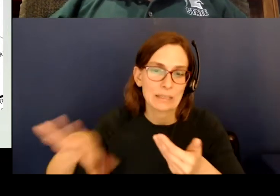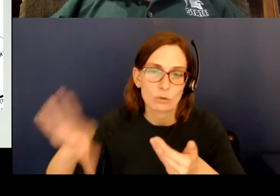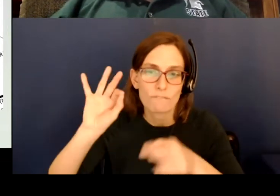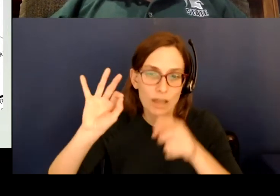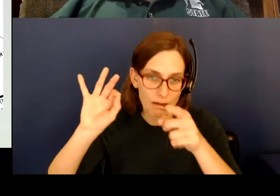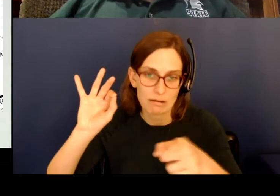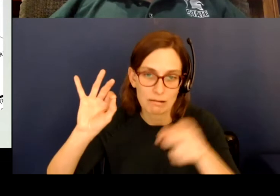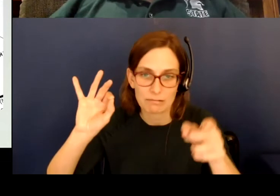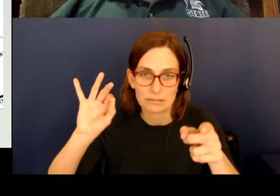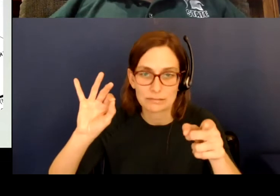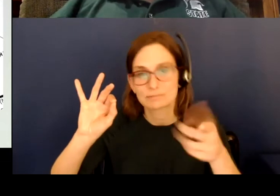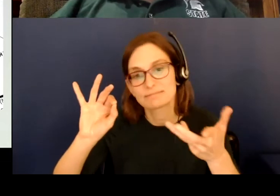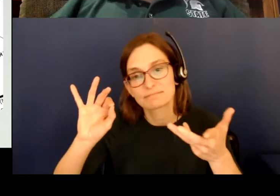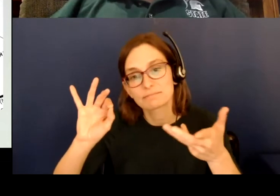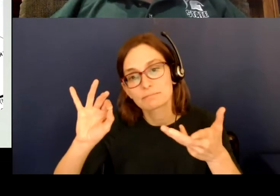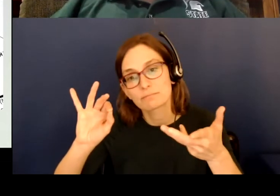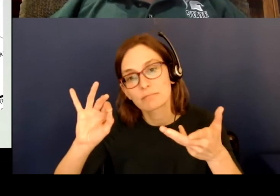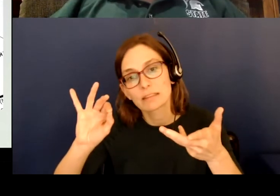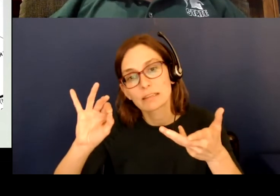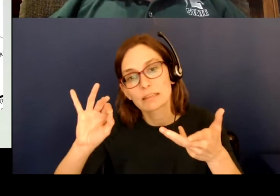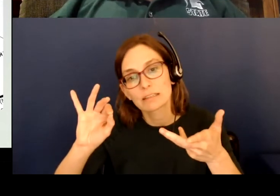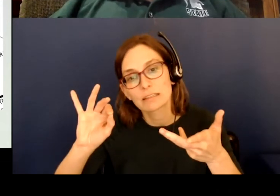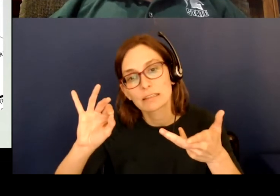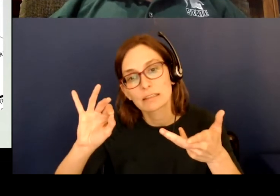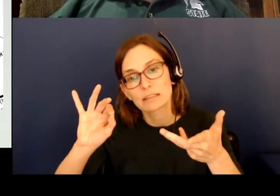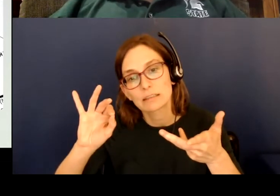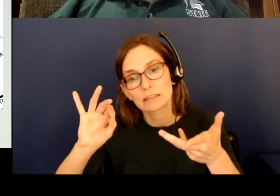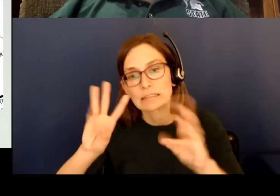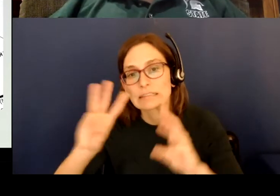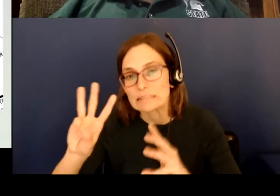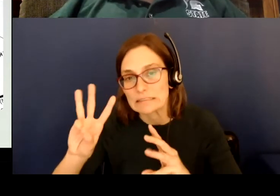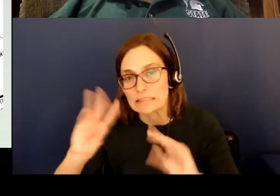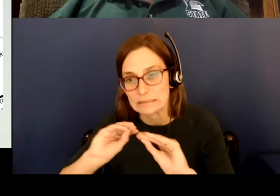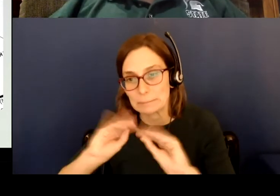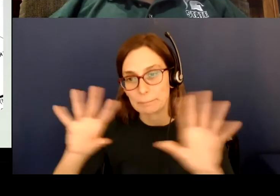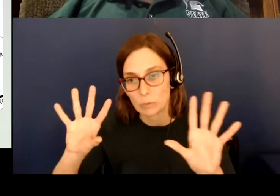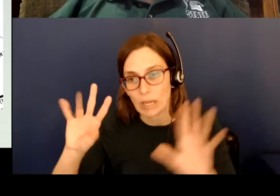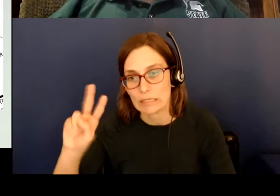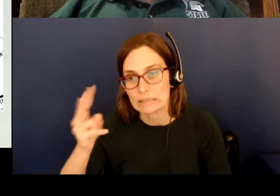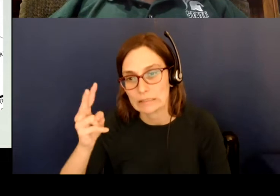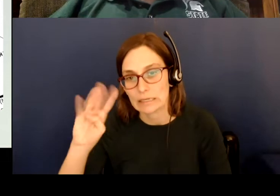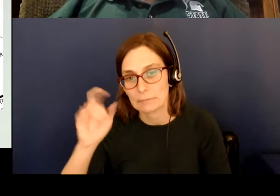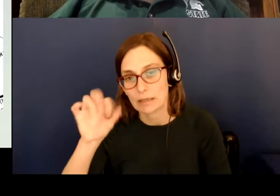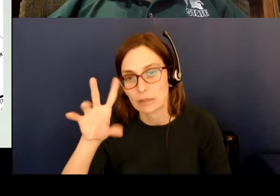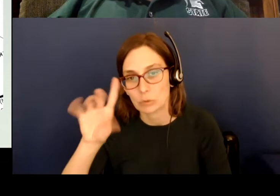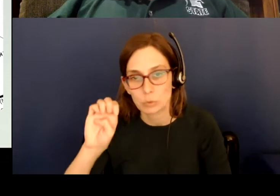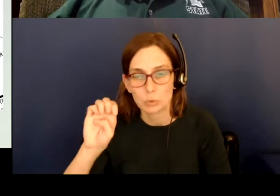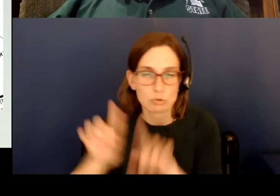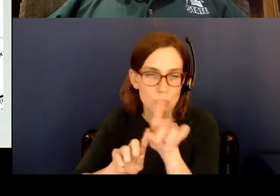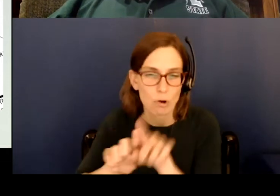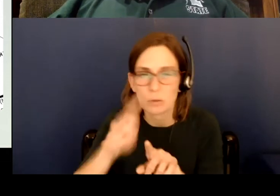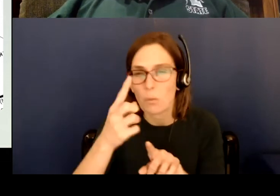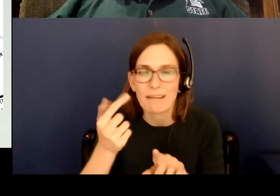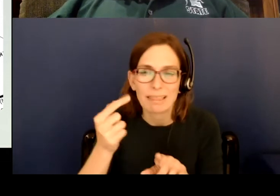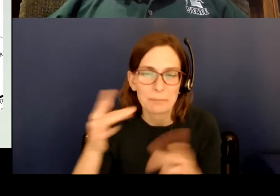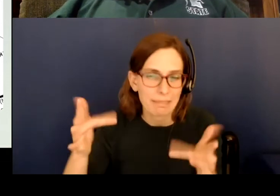Has six, well, that went a little too fast, has six bright second magnitude stars. This one's a little fainter.